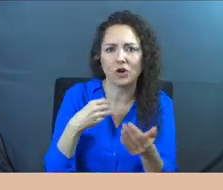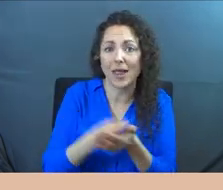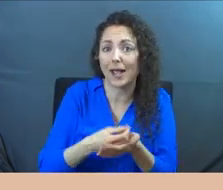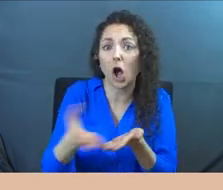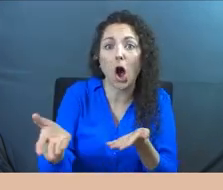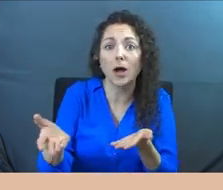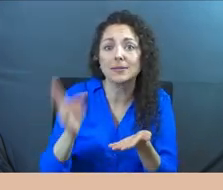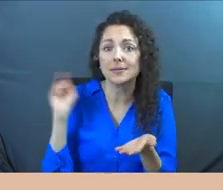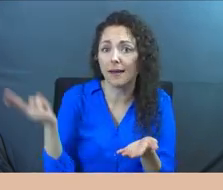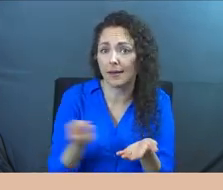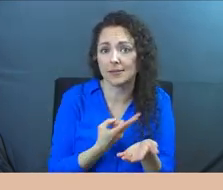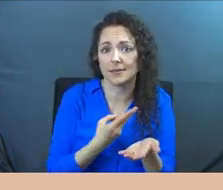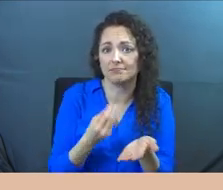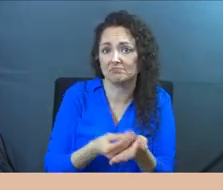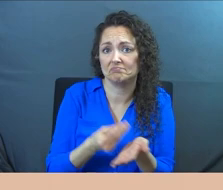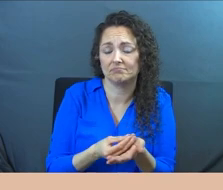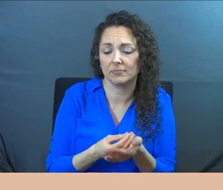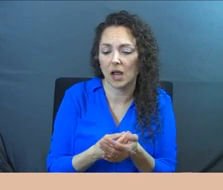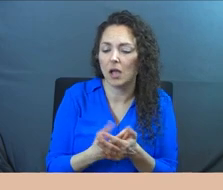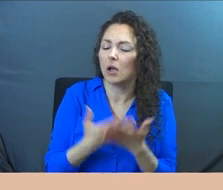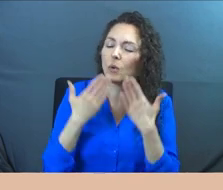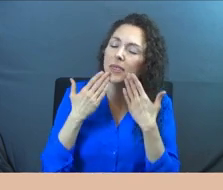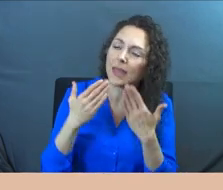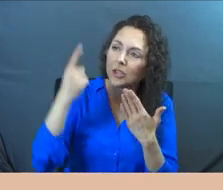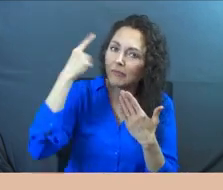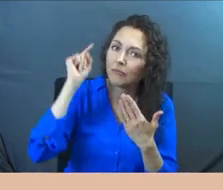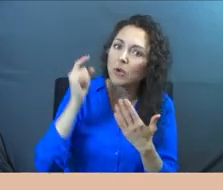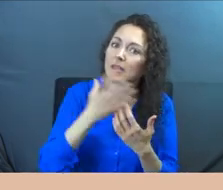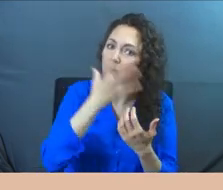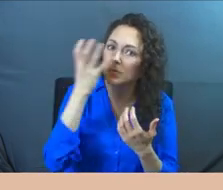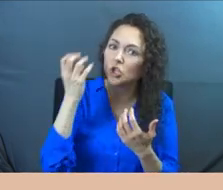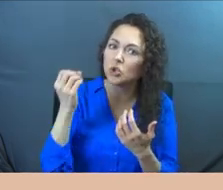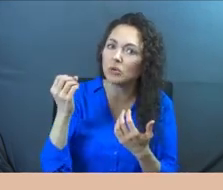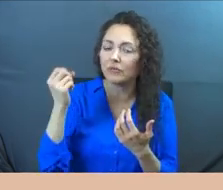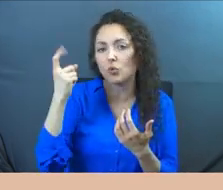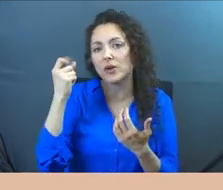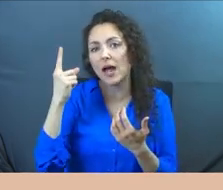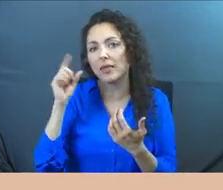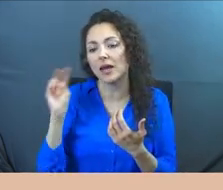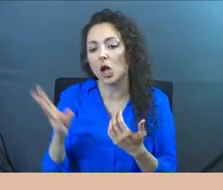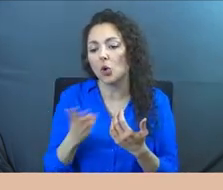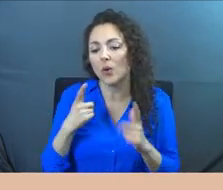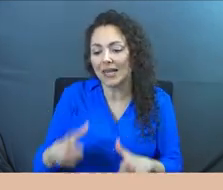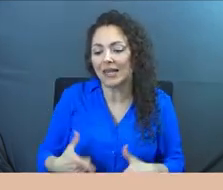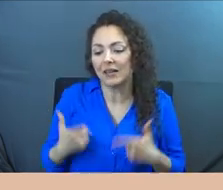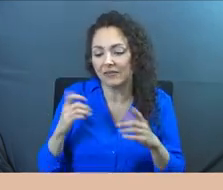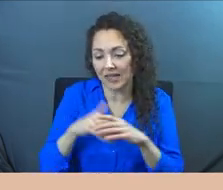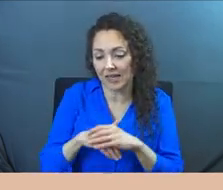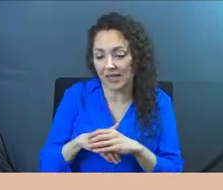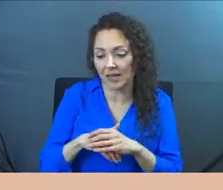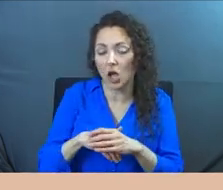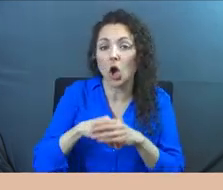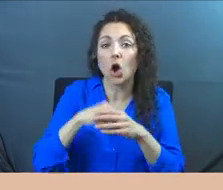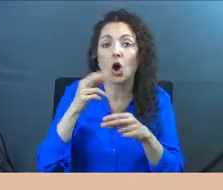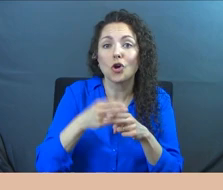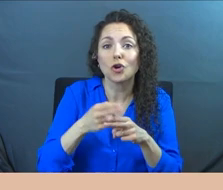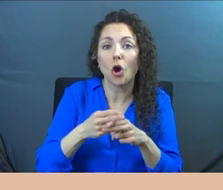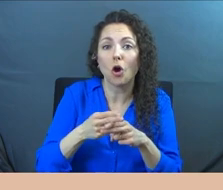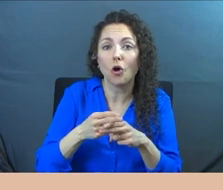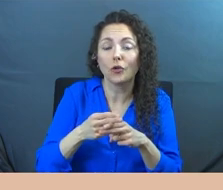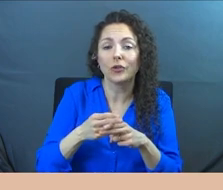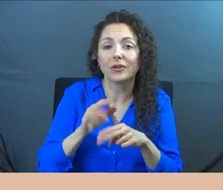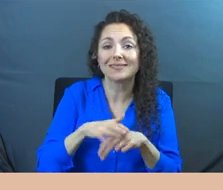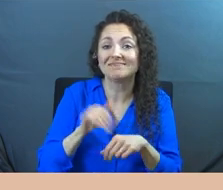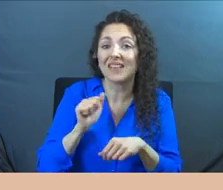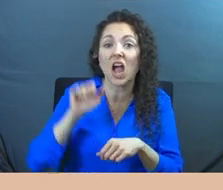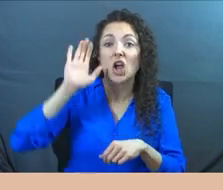We love you, Jesus. We thank you for this beautiful reality we get to live in called the kingdom of God. And help us to live in it